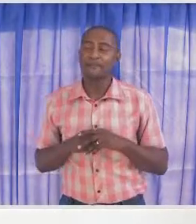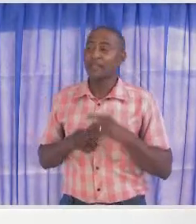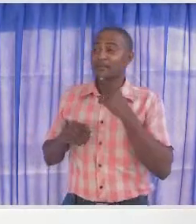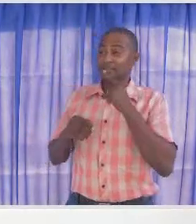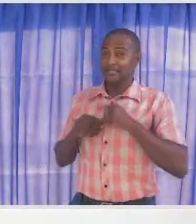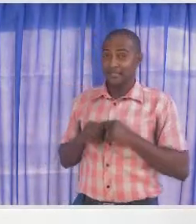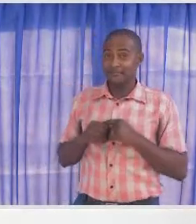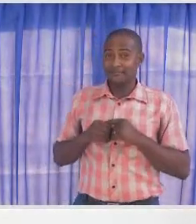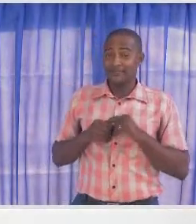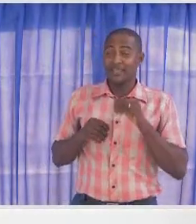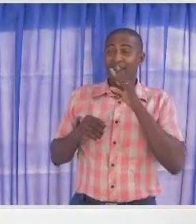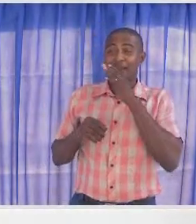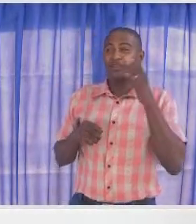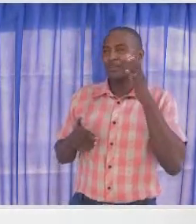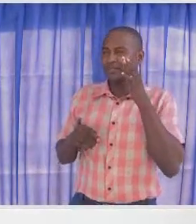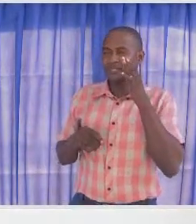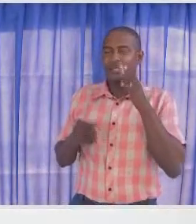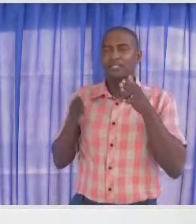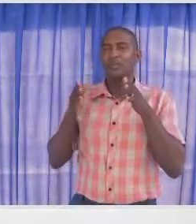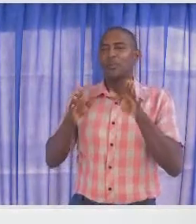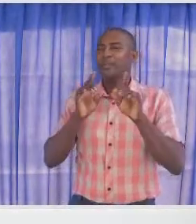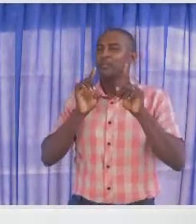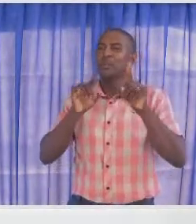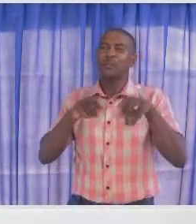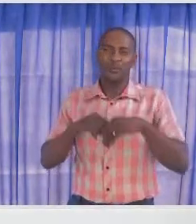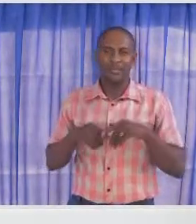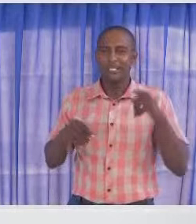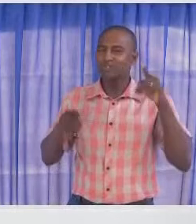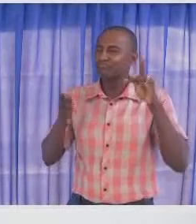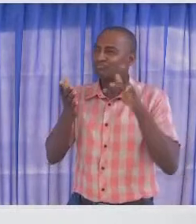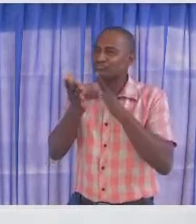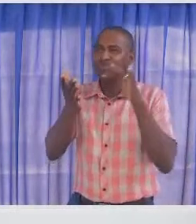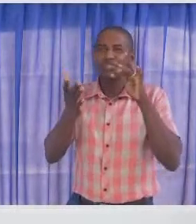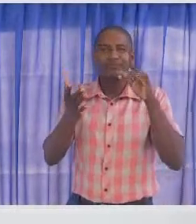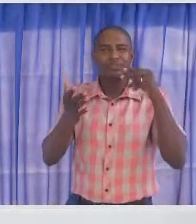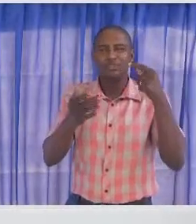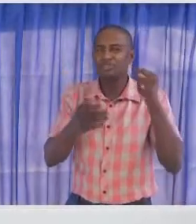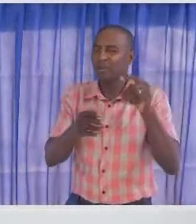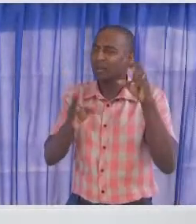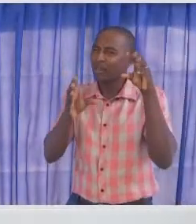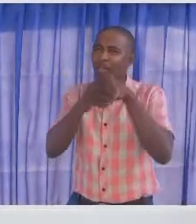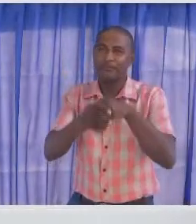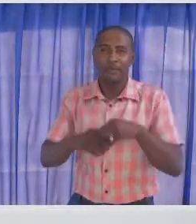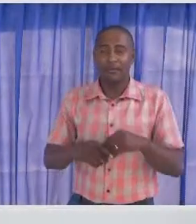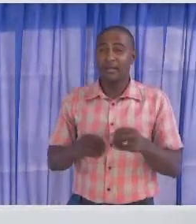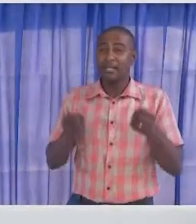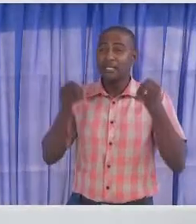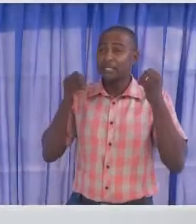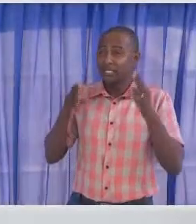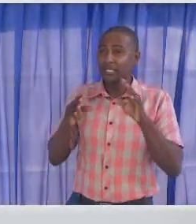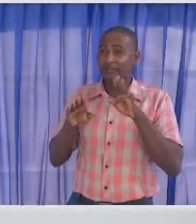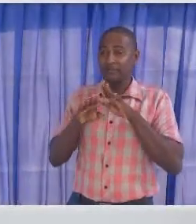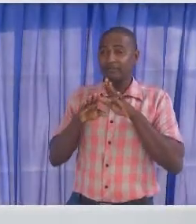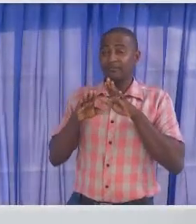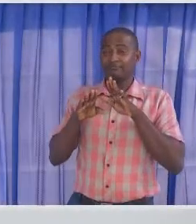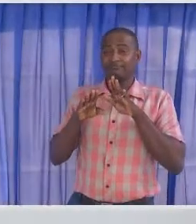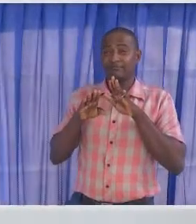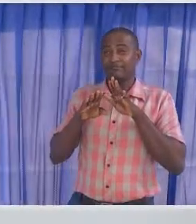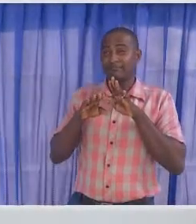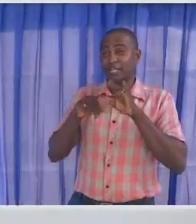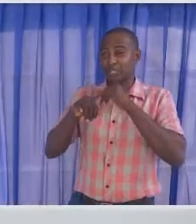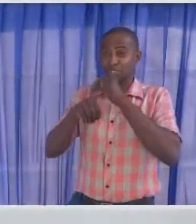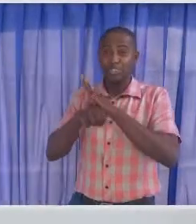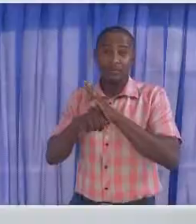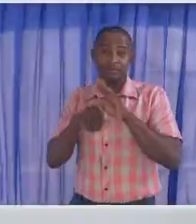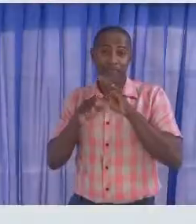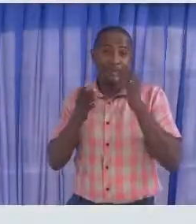is the way to go, and there's a lot of job opportunity out there, not just farming. When